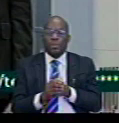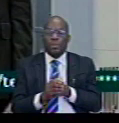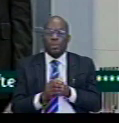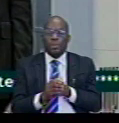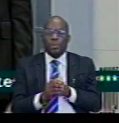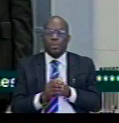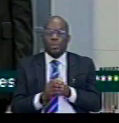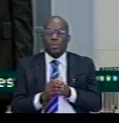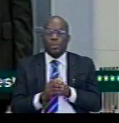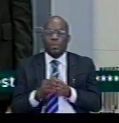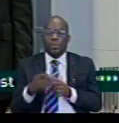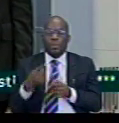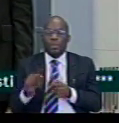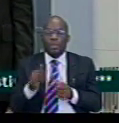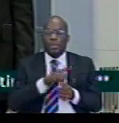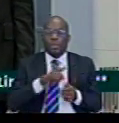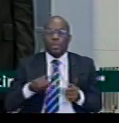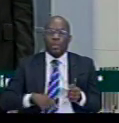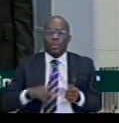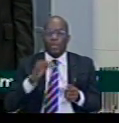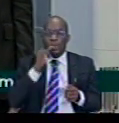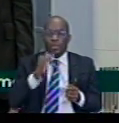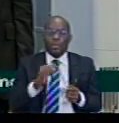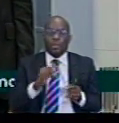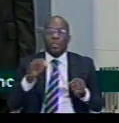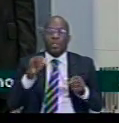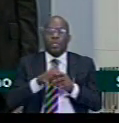The Lord is circulating in the camp.